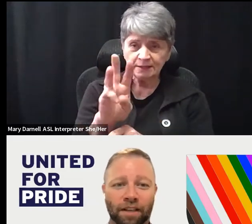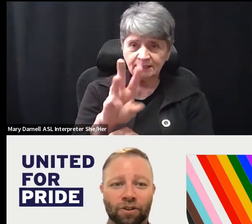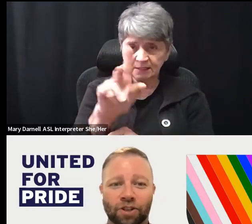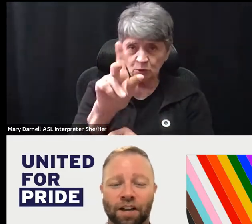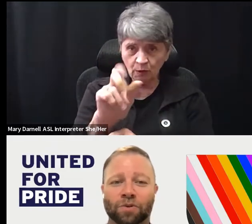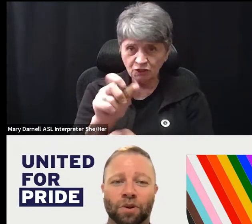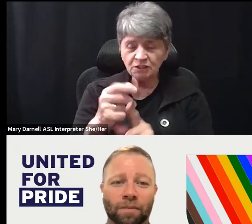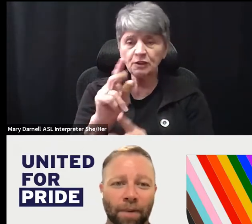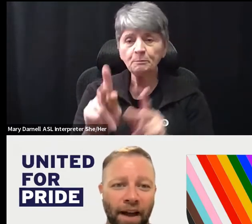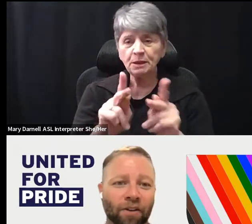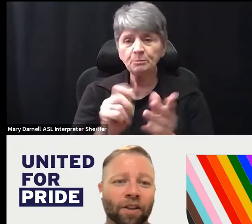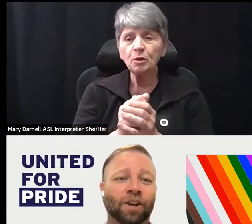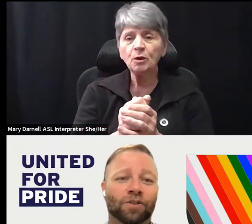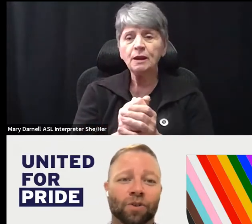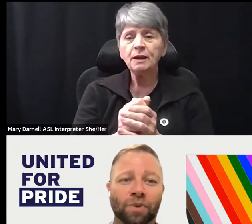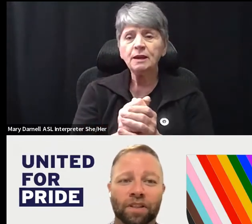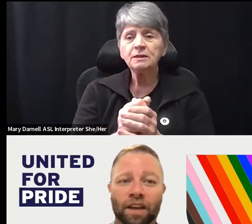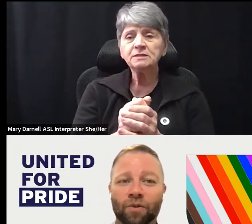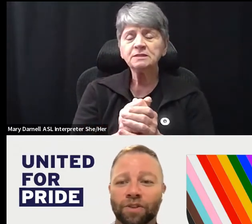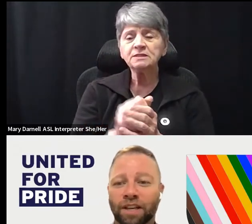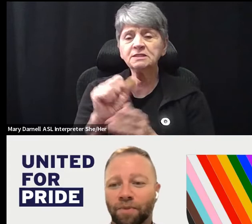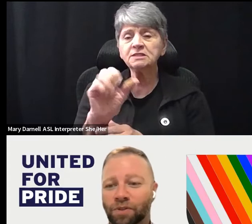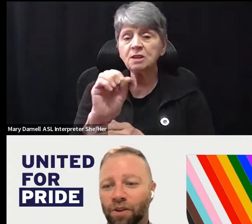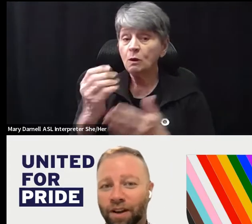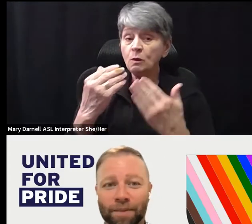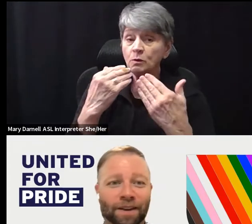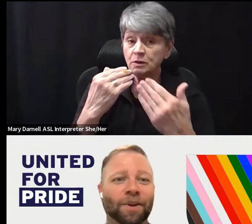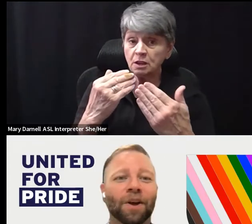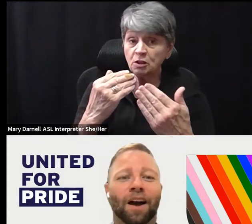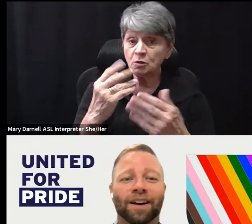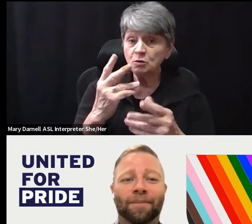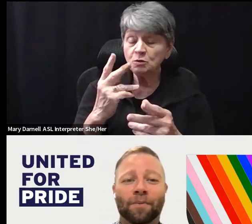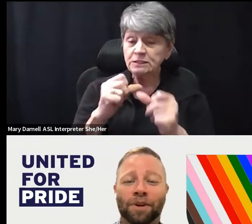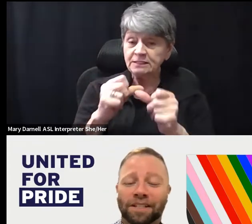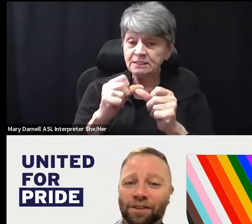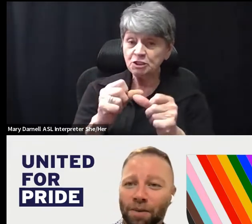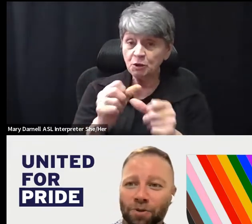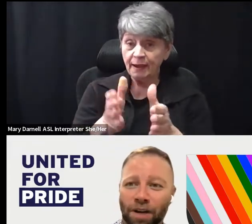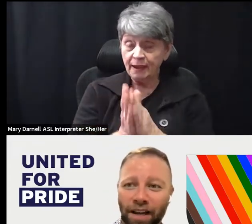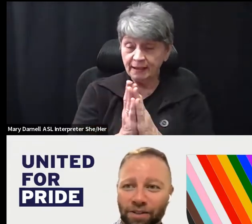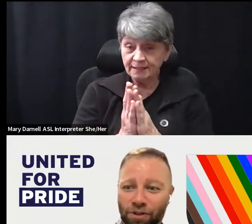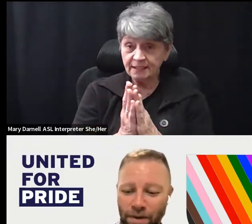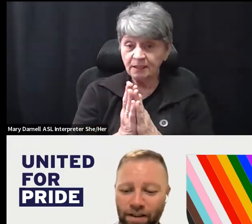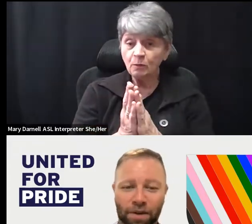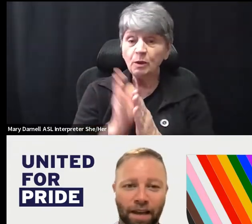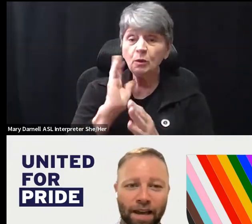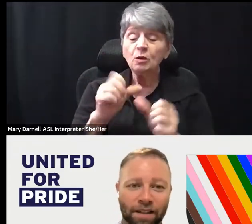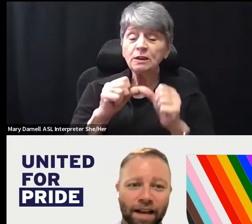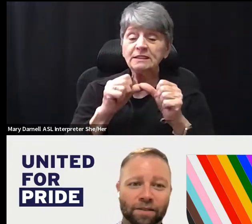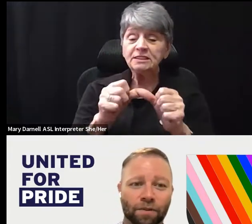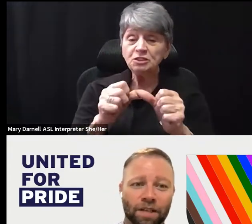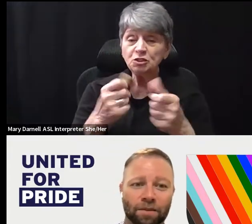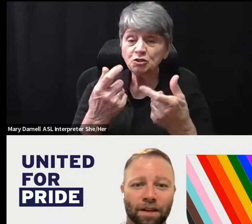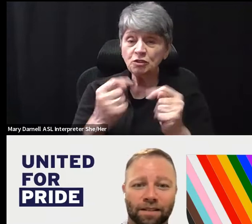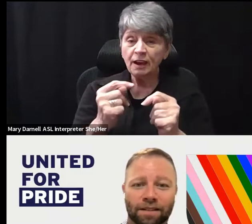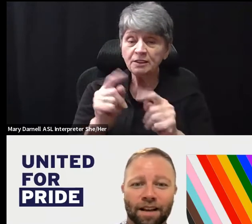able to interject or compile. So we thank you to keep those all coming. And we're going to still keep trying to answer as many as we can in the